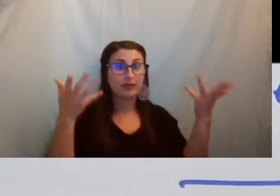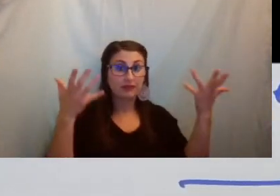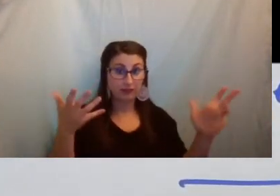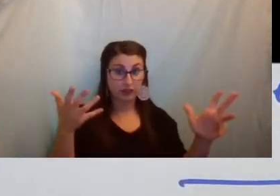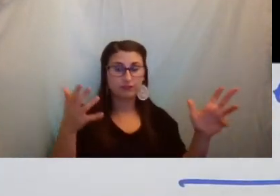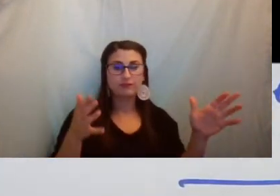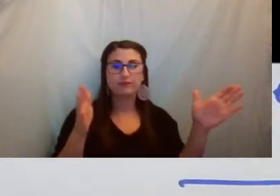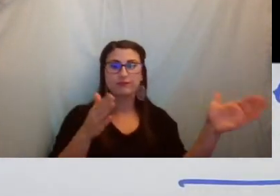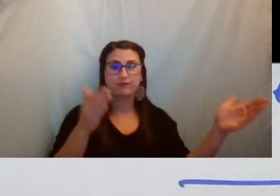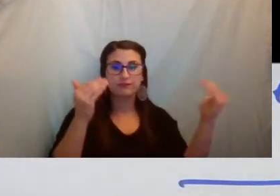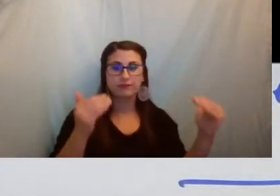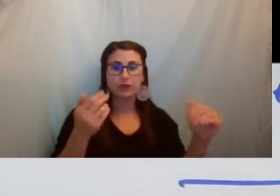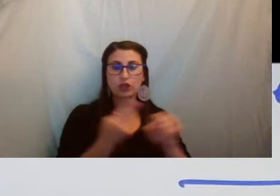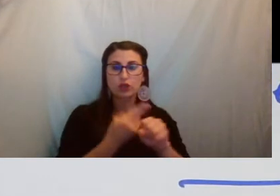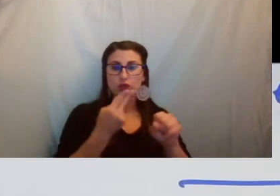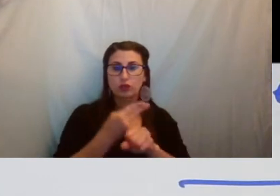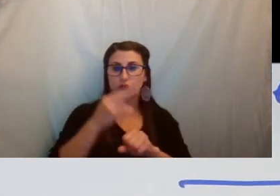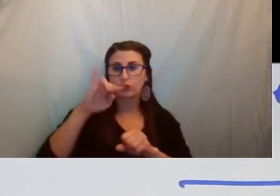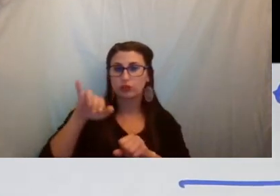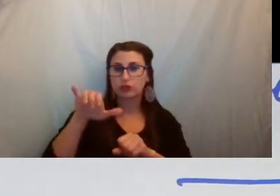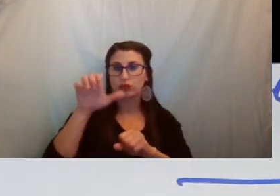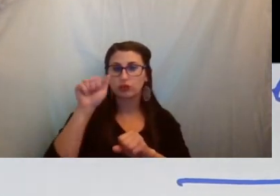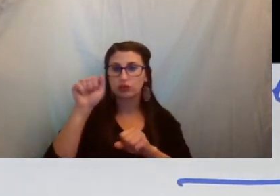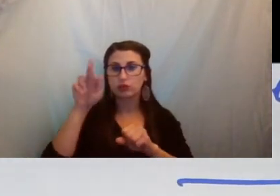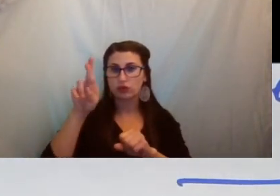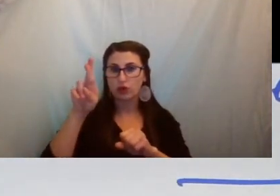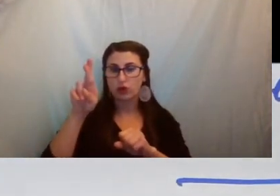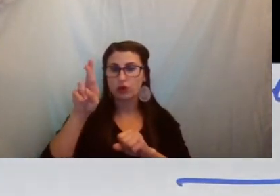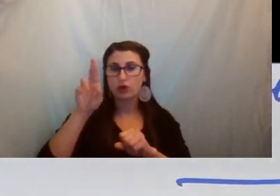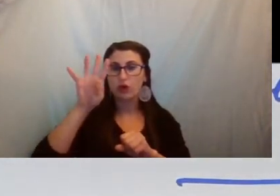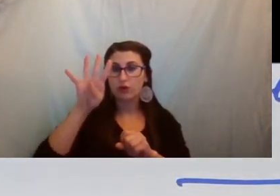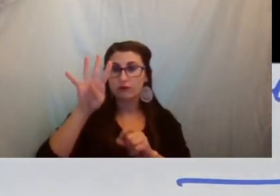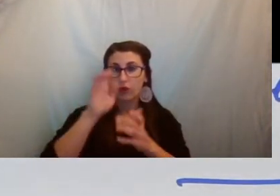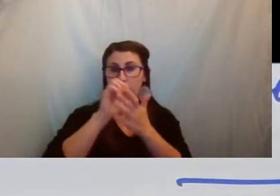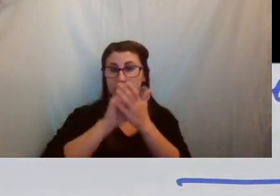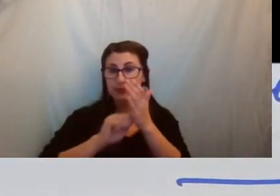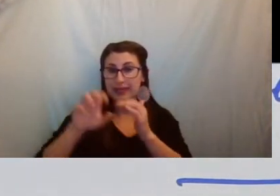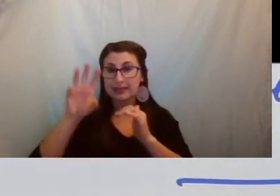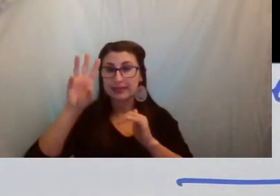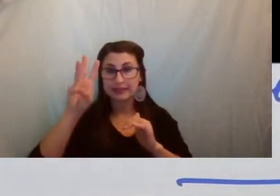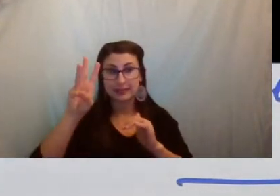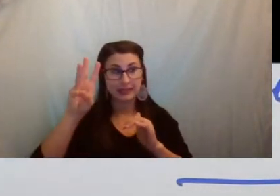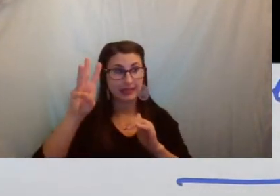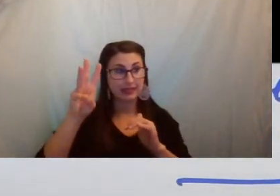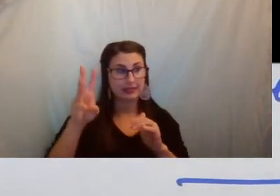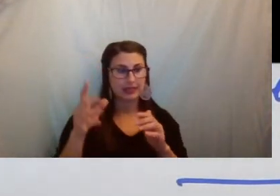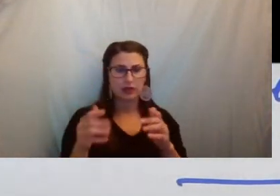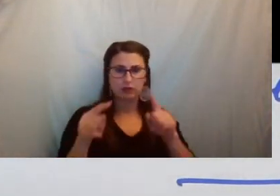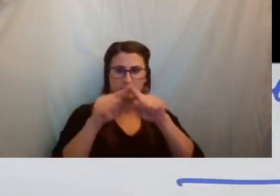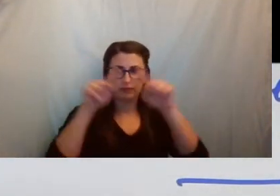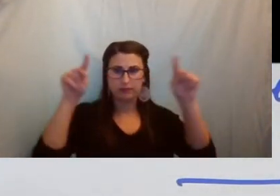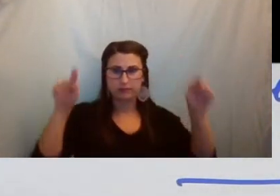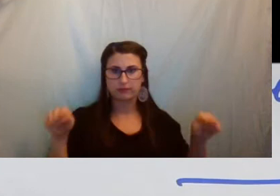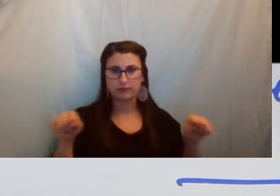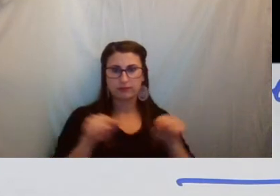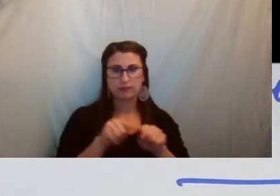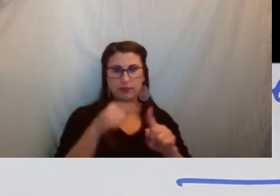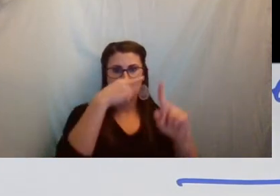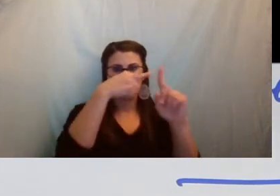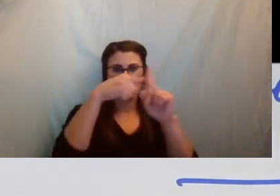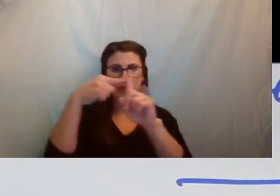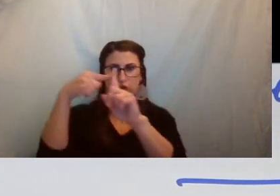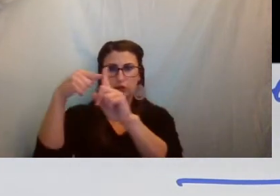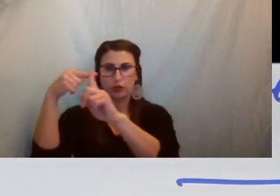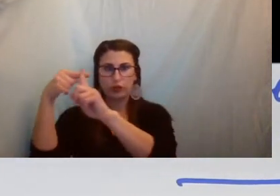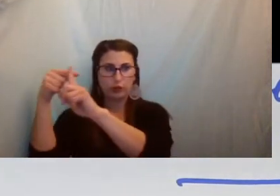we looked at a jar. So if I had 4 minus 6, we did a jar and we said, okay, this represents 4